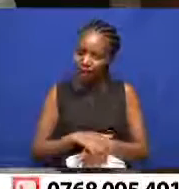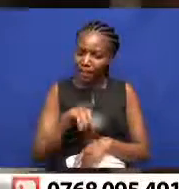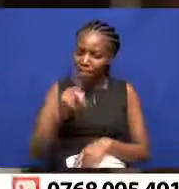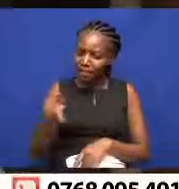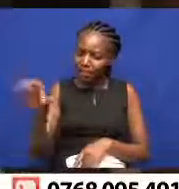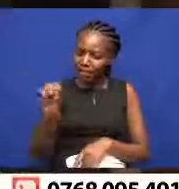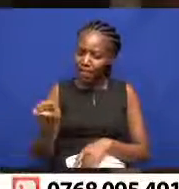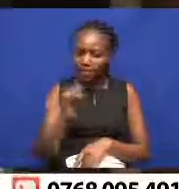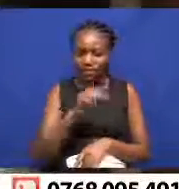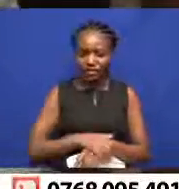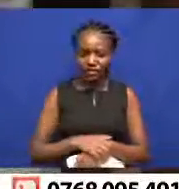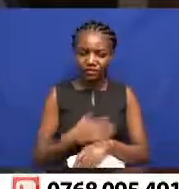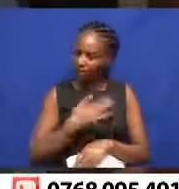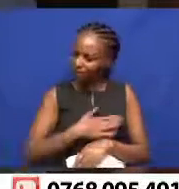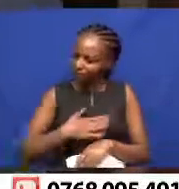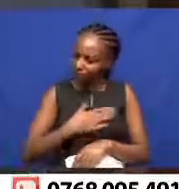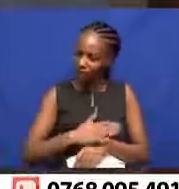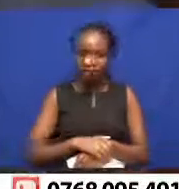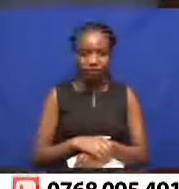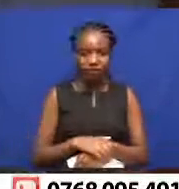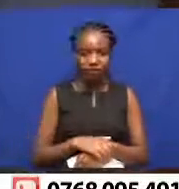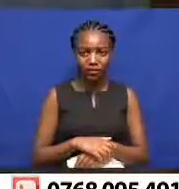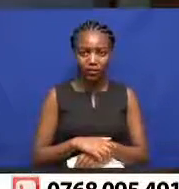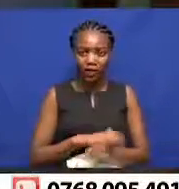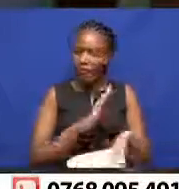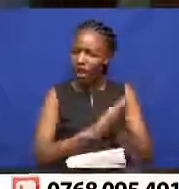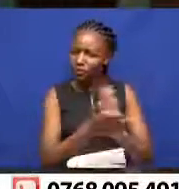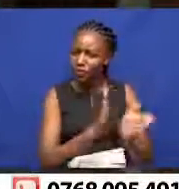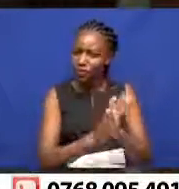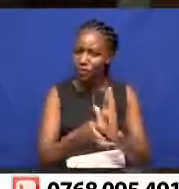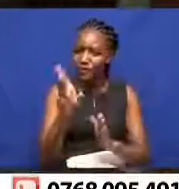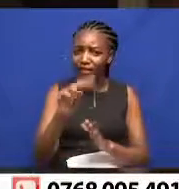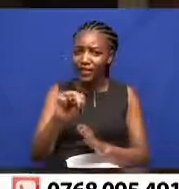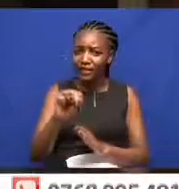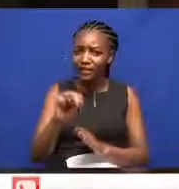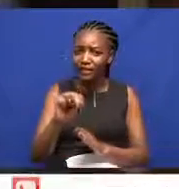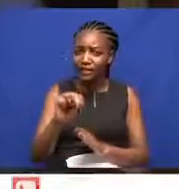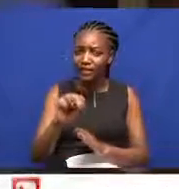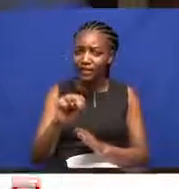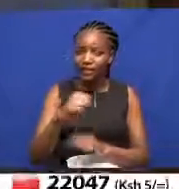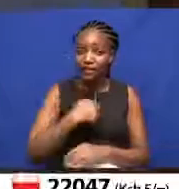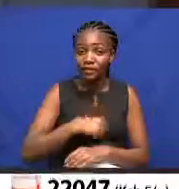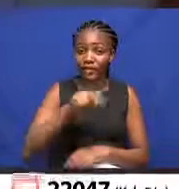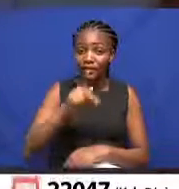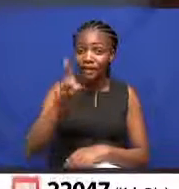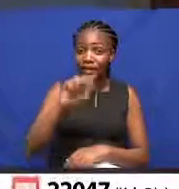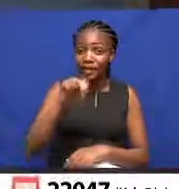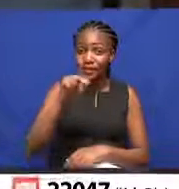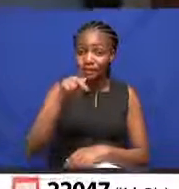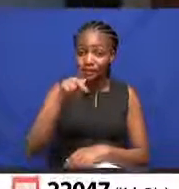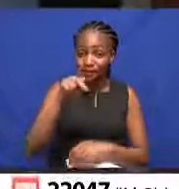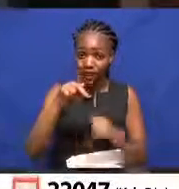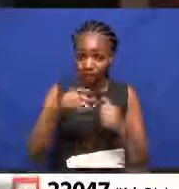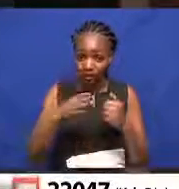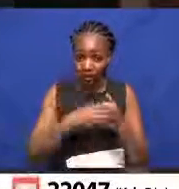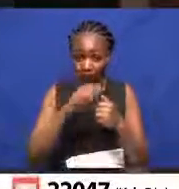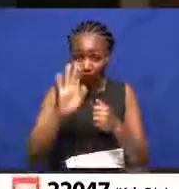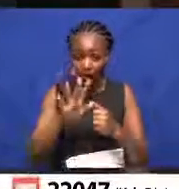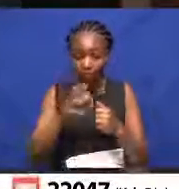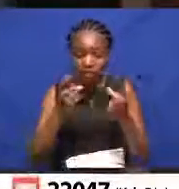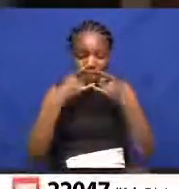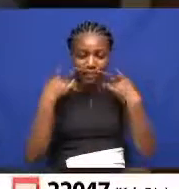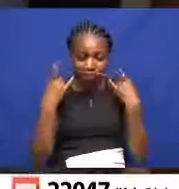PPEs, that is personal protective equipment? Without N95 masks and other protective gear from